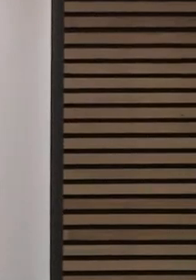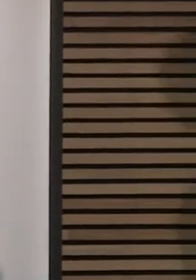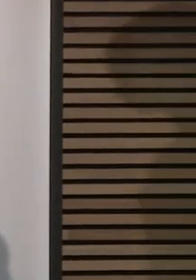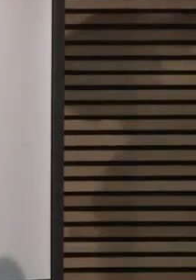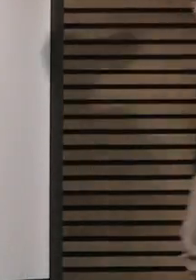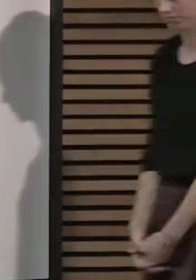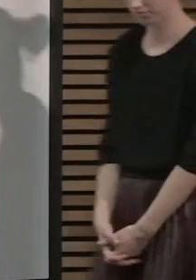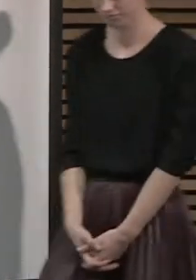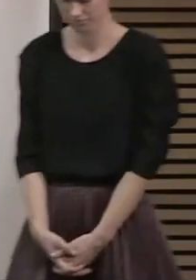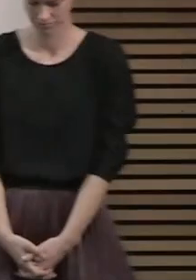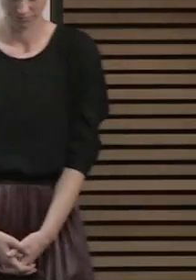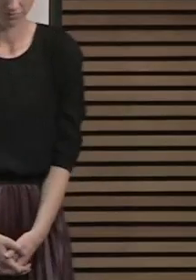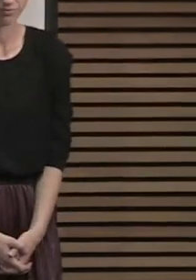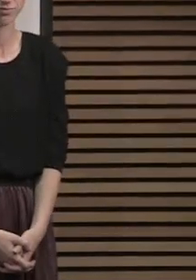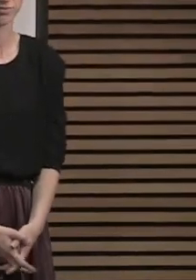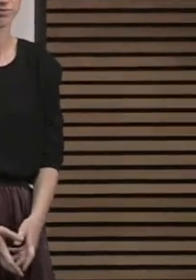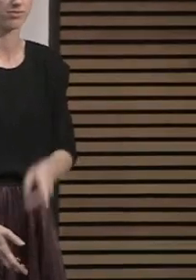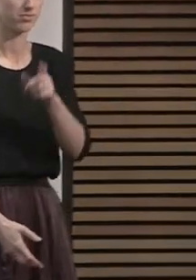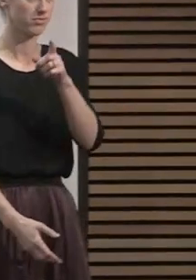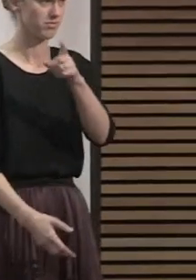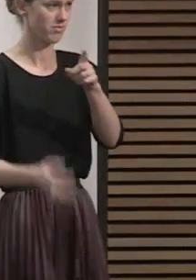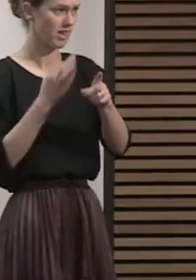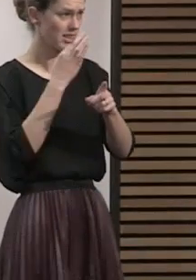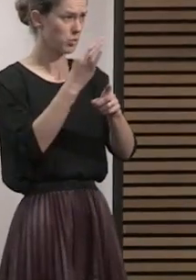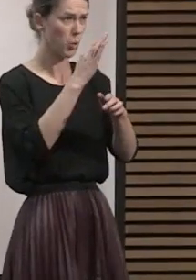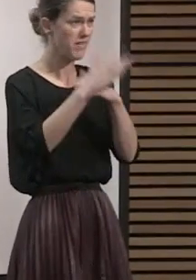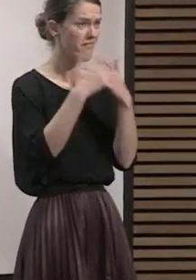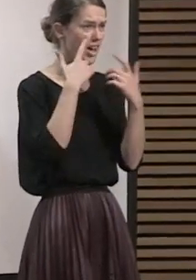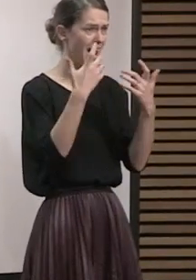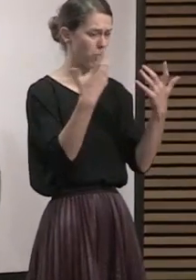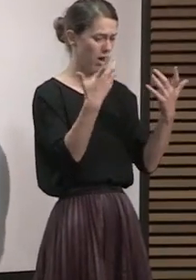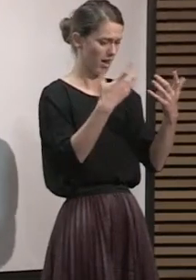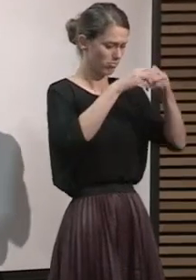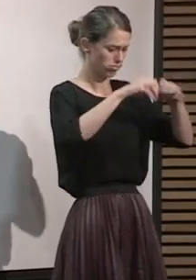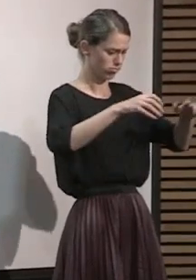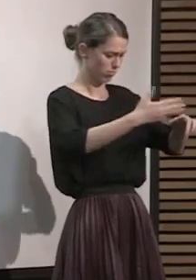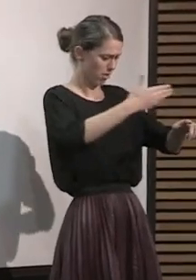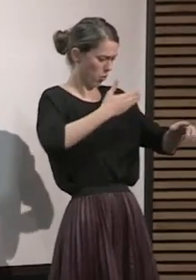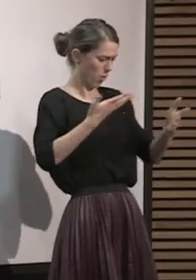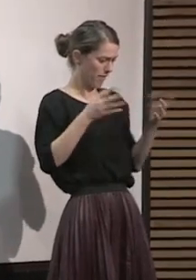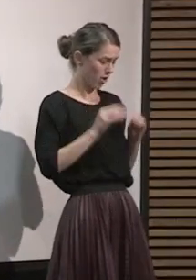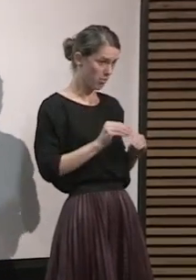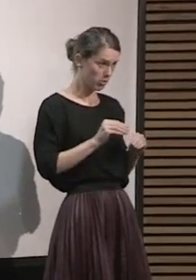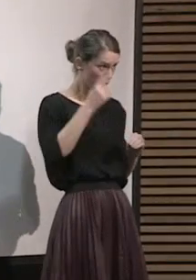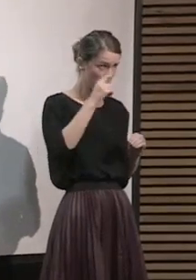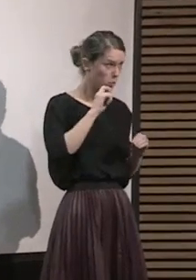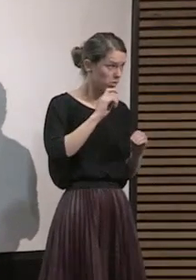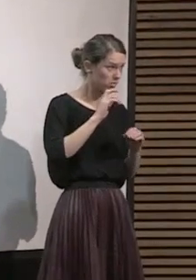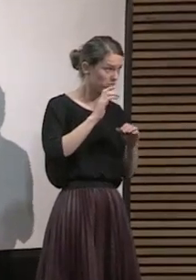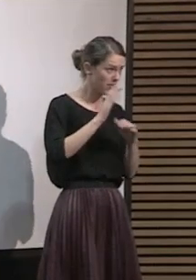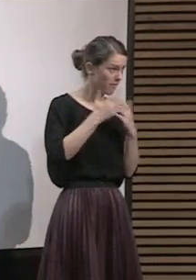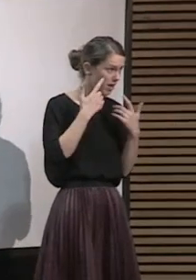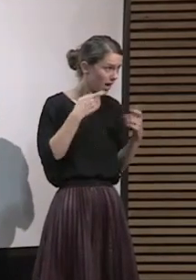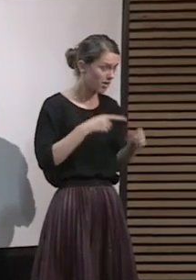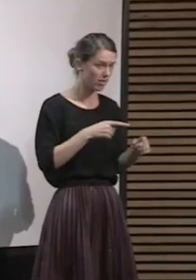likely is it that we will never identify the source of this outbreak? And can we extrapolate from your comments that given it is a new strain and wasn't